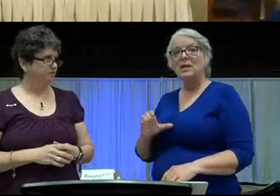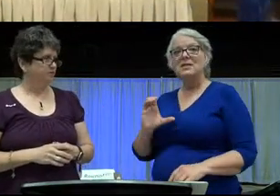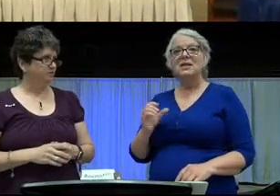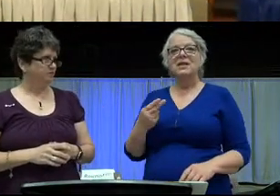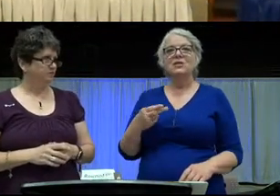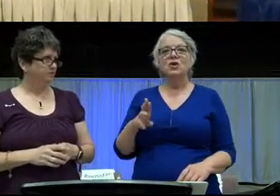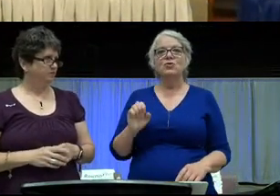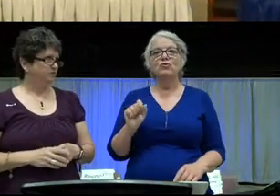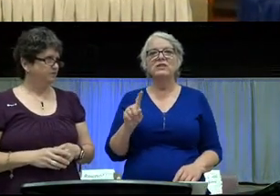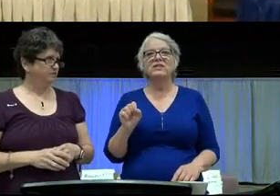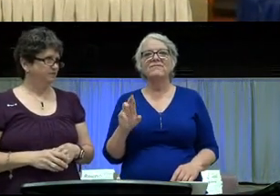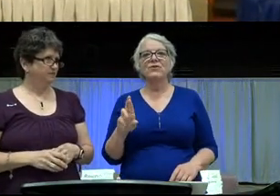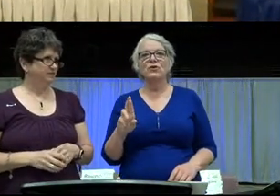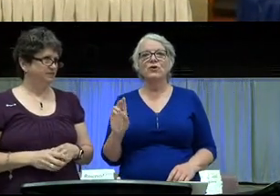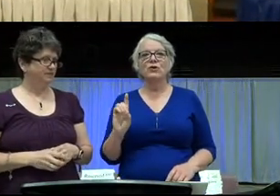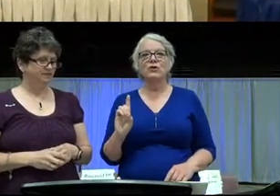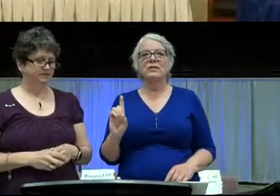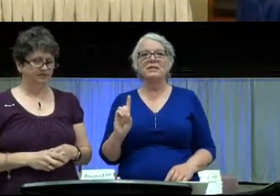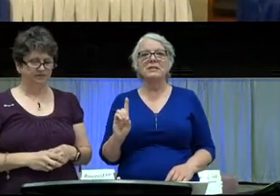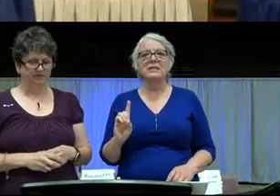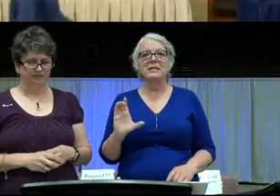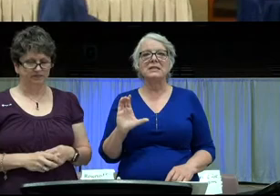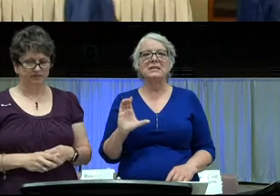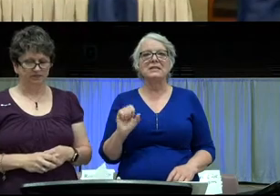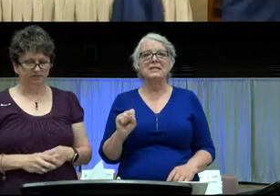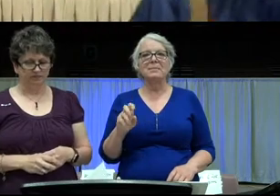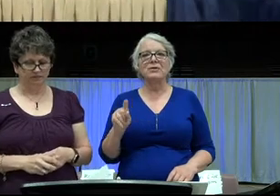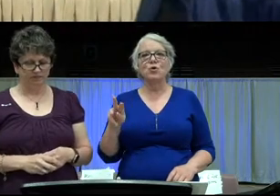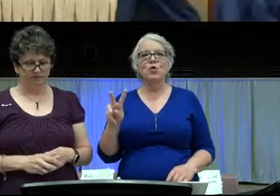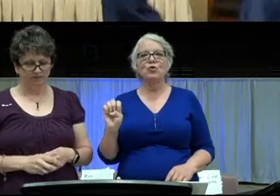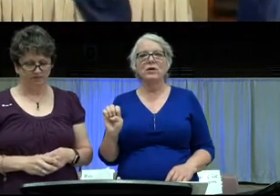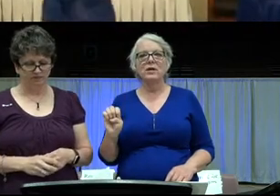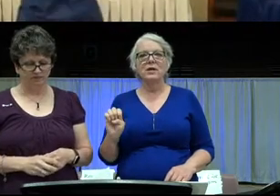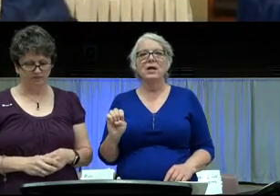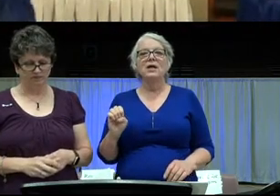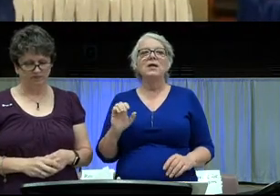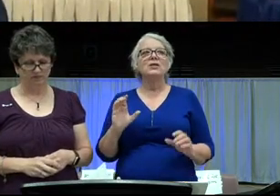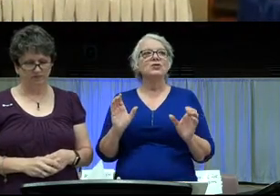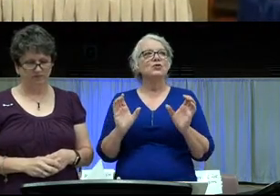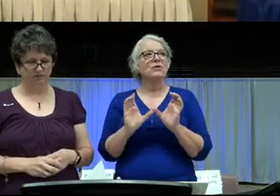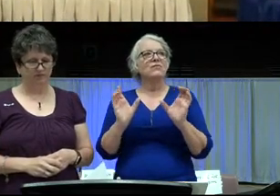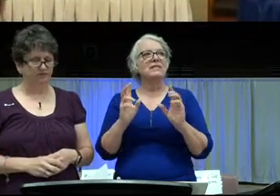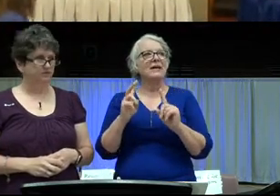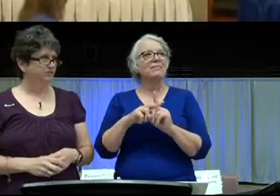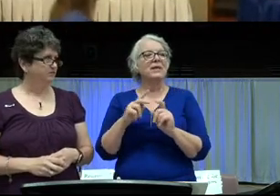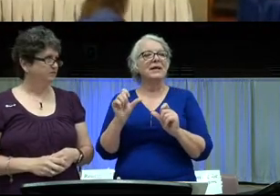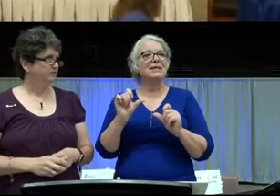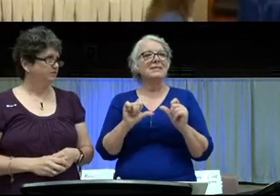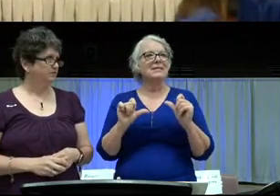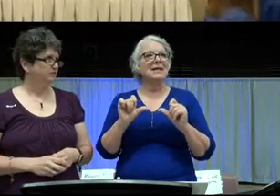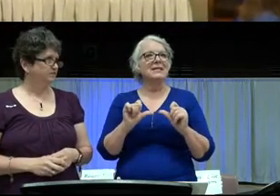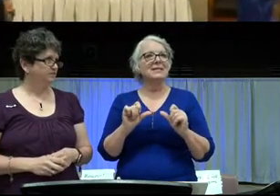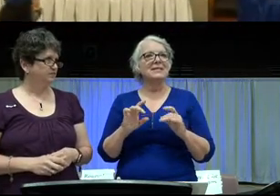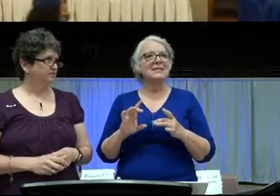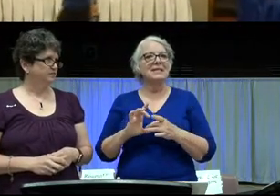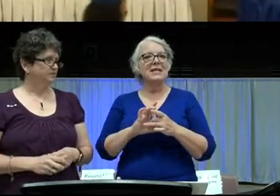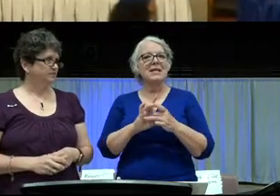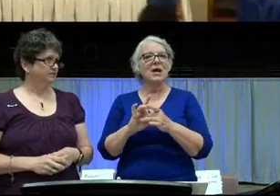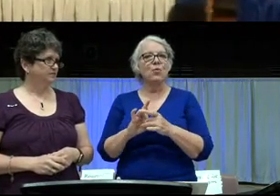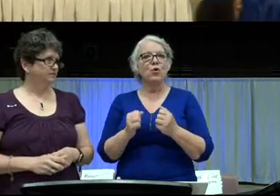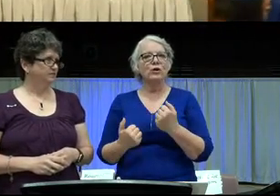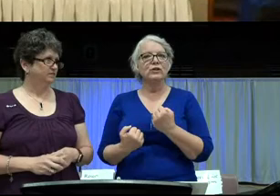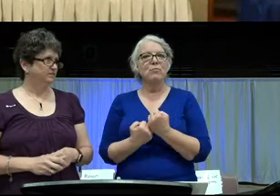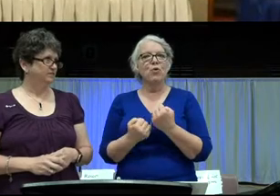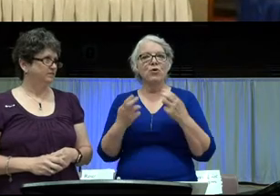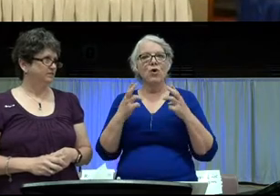Christopher D. Savatore, Associate of Applied Science, Computer Information Technology, Network Support, Honors,